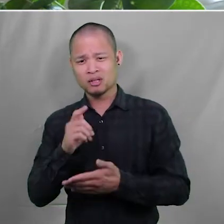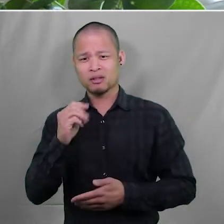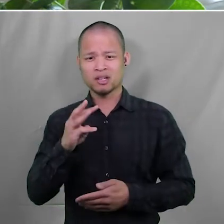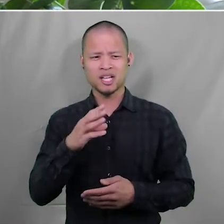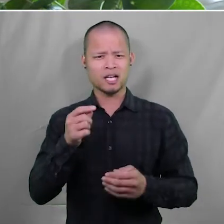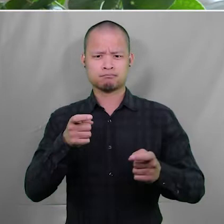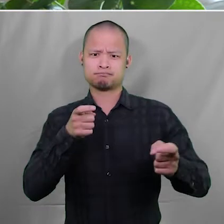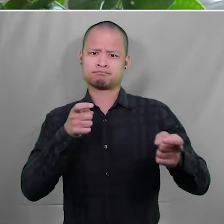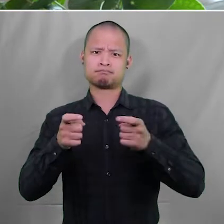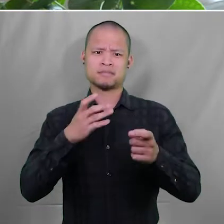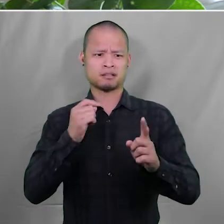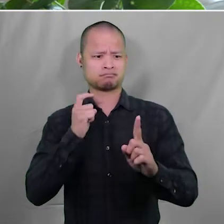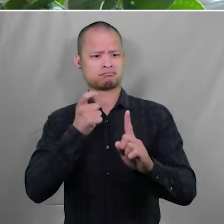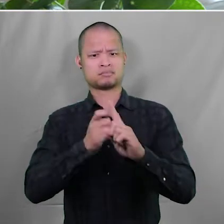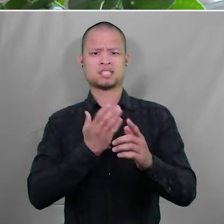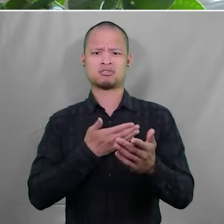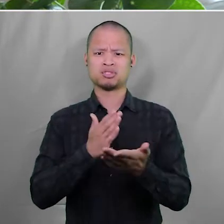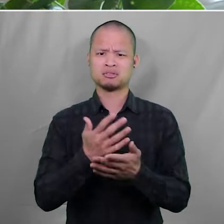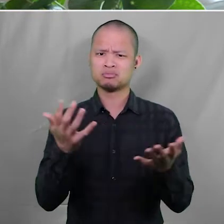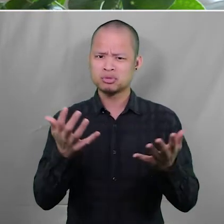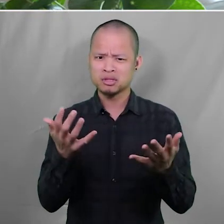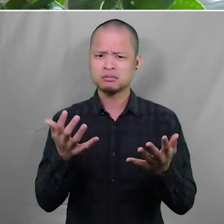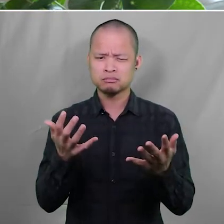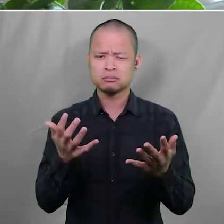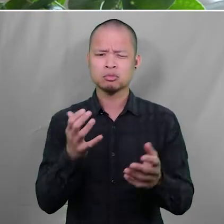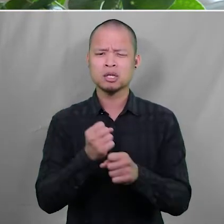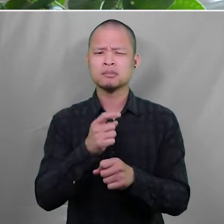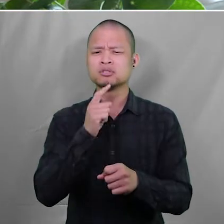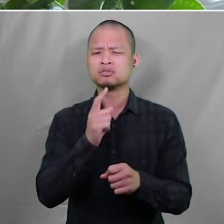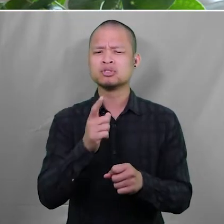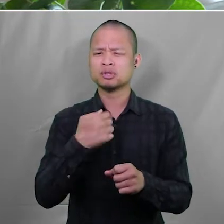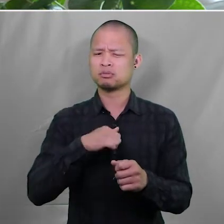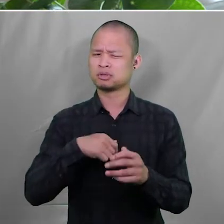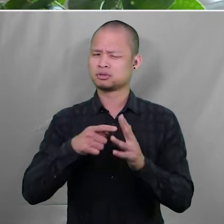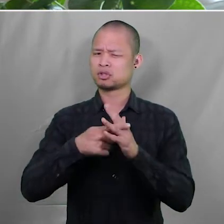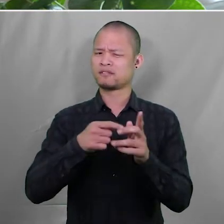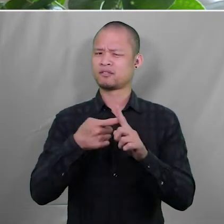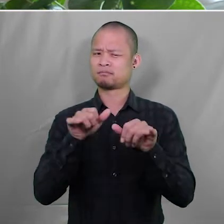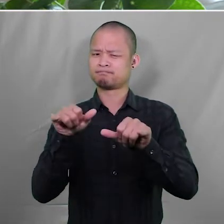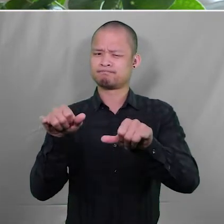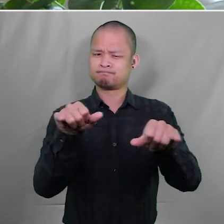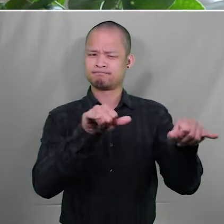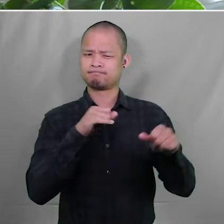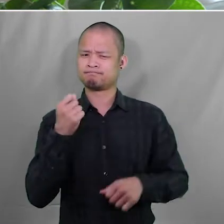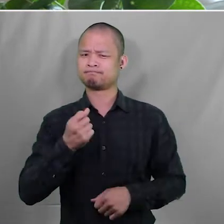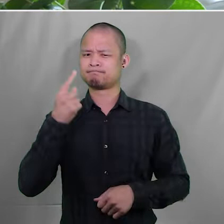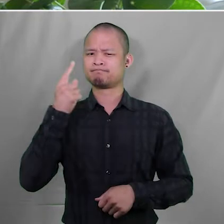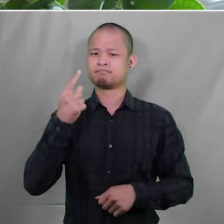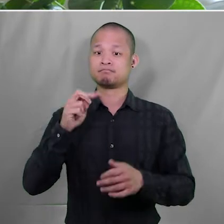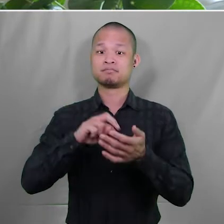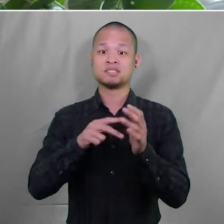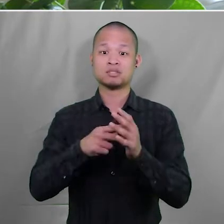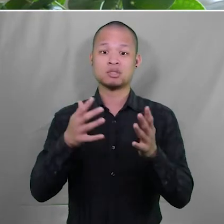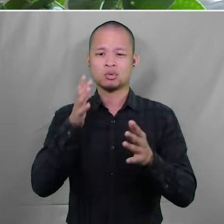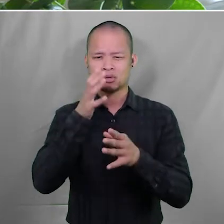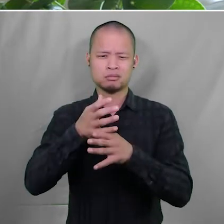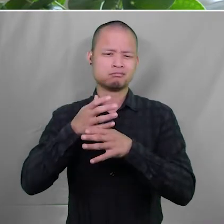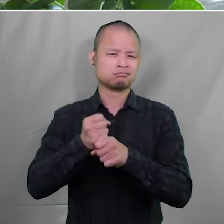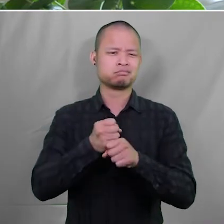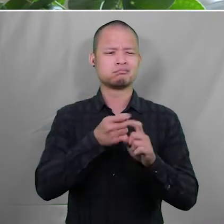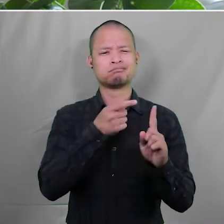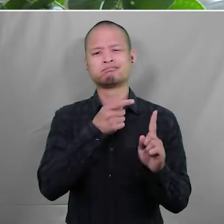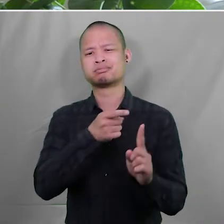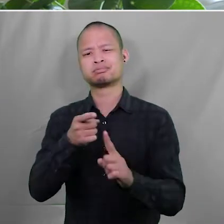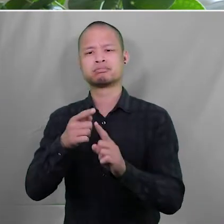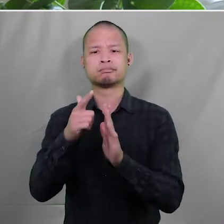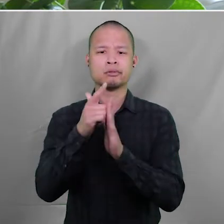and grants us our rights? And so we want to be sure that we're all starting from the same place. Therefore, I'm going to provide a brief overview of the types and laws